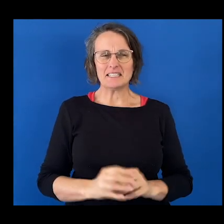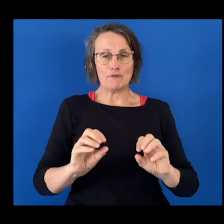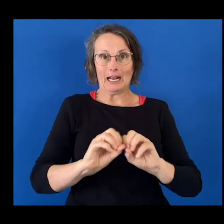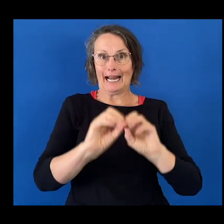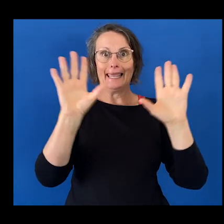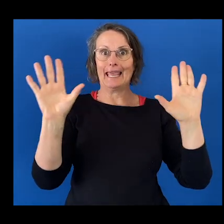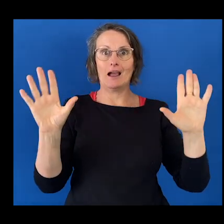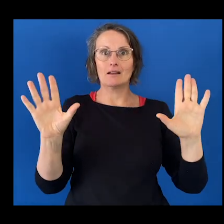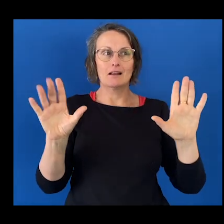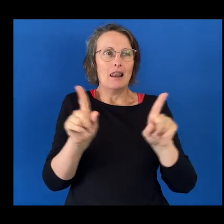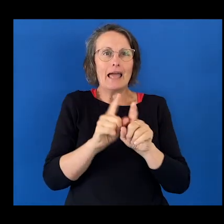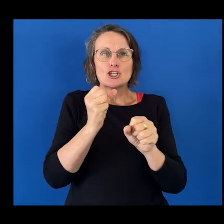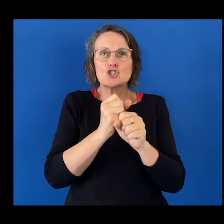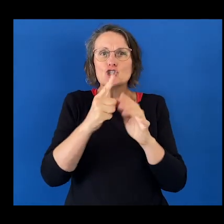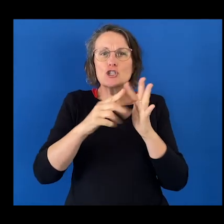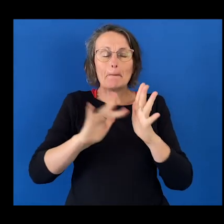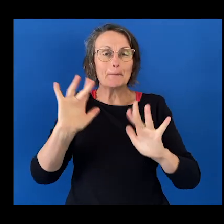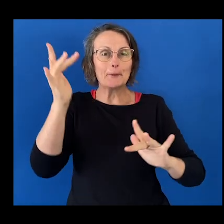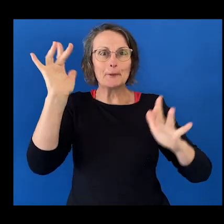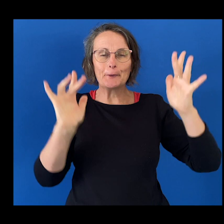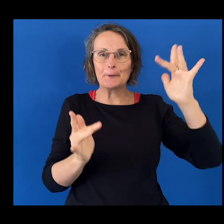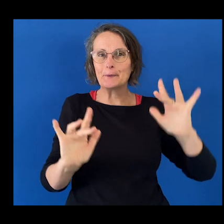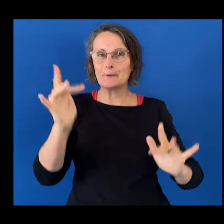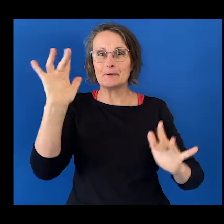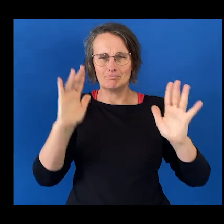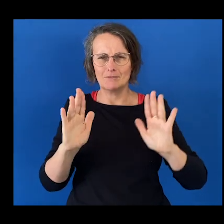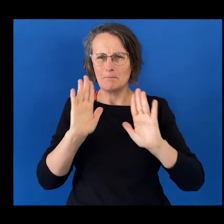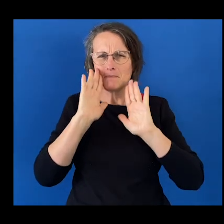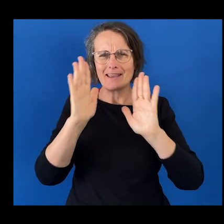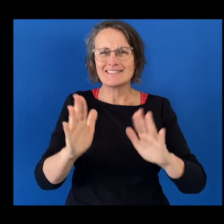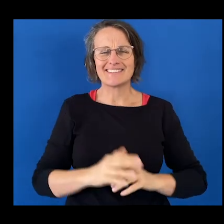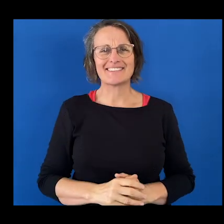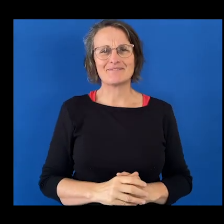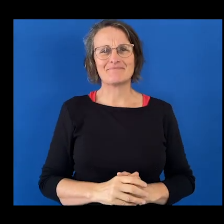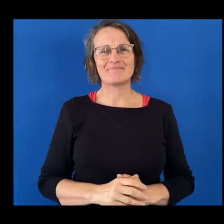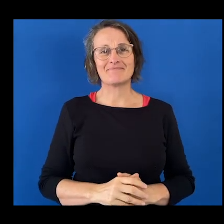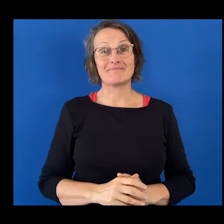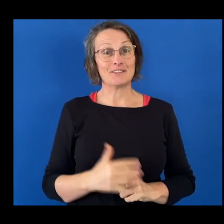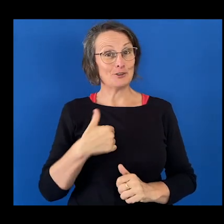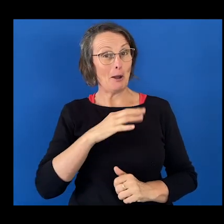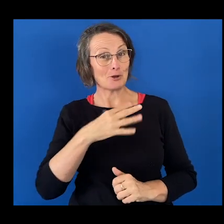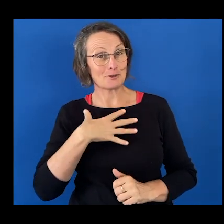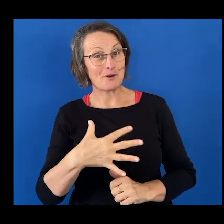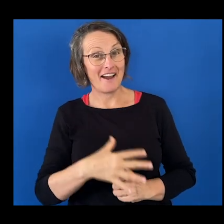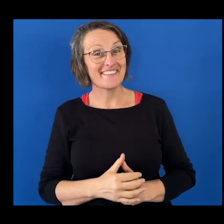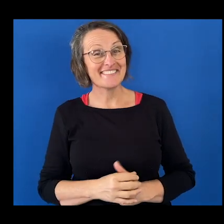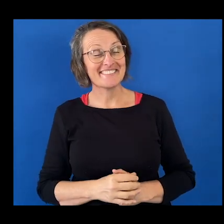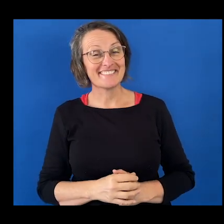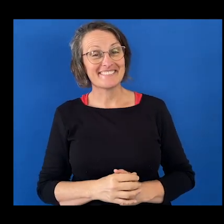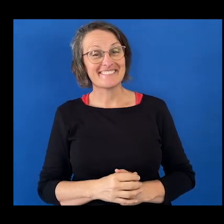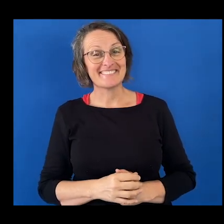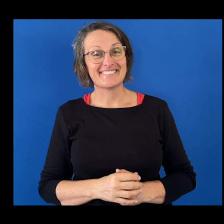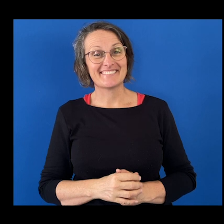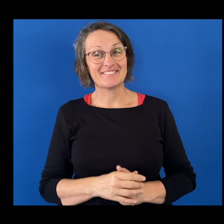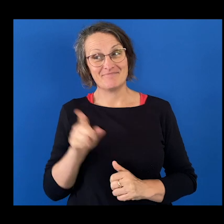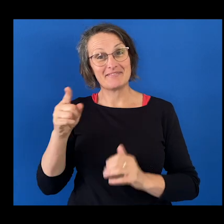amazingly clear, gem-like clarity. It's extraordinary. Yeah, so it's not surprising that